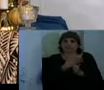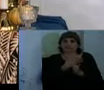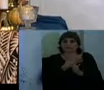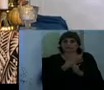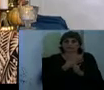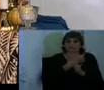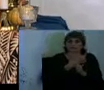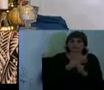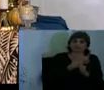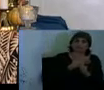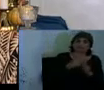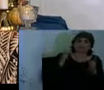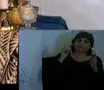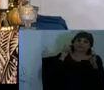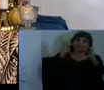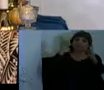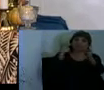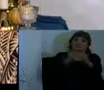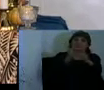destiny.